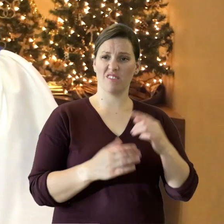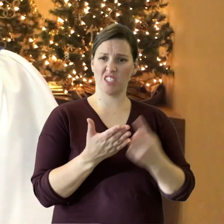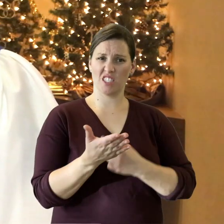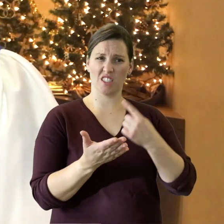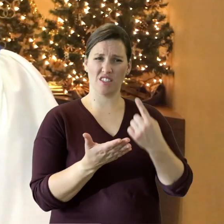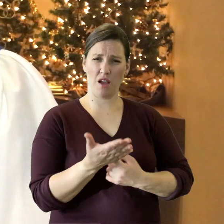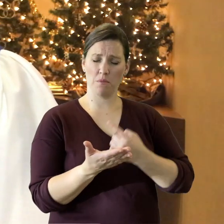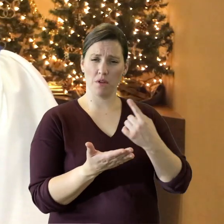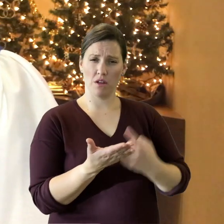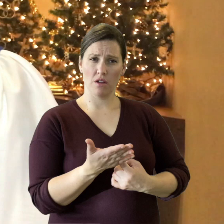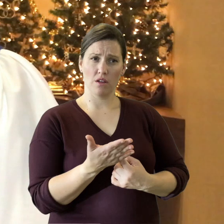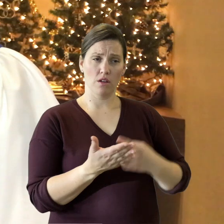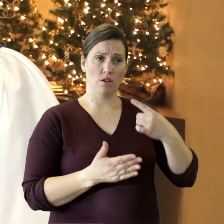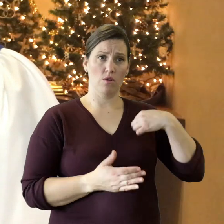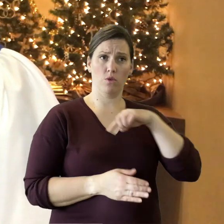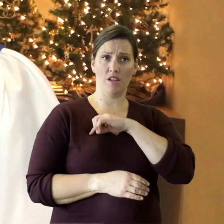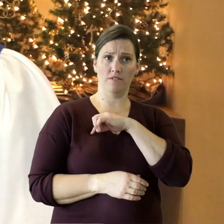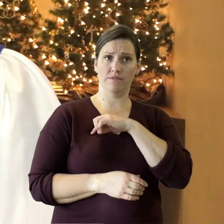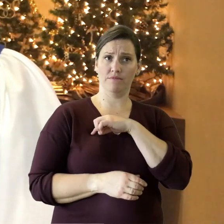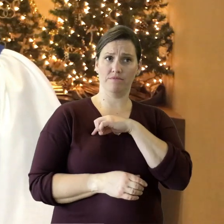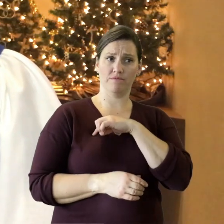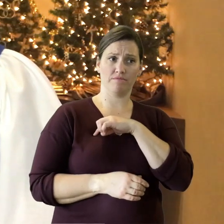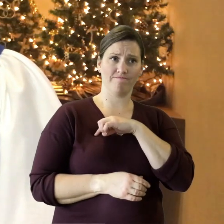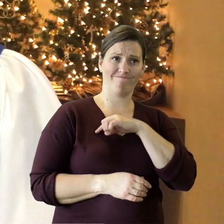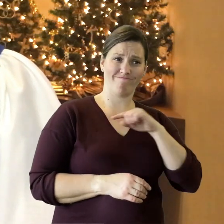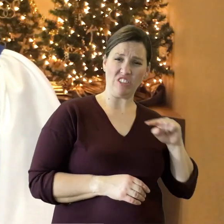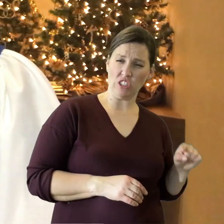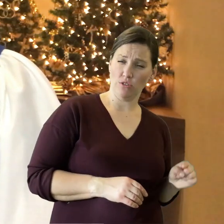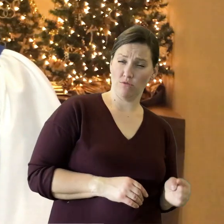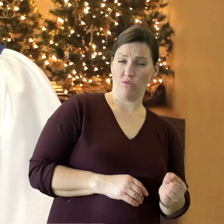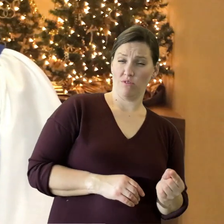At times, we are even persecuted,